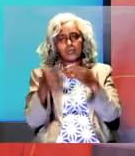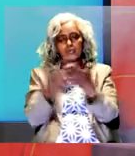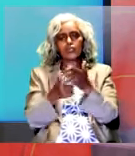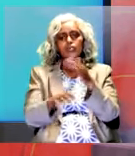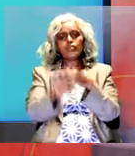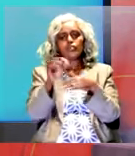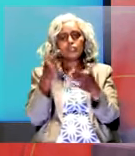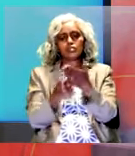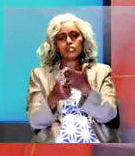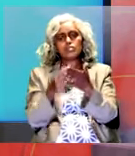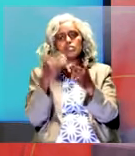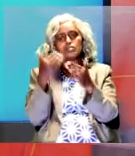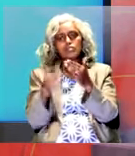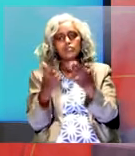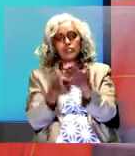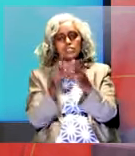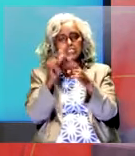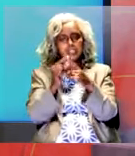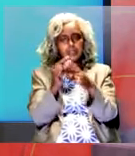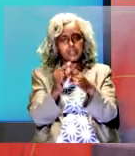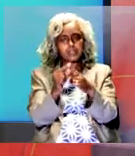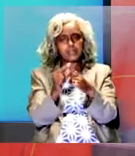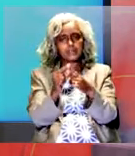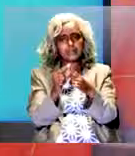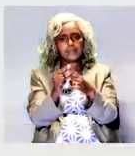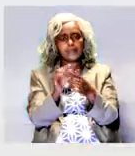list some of its terms. Let's see this.